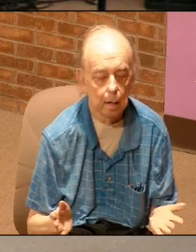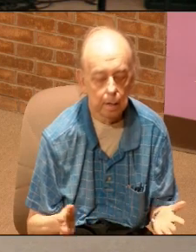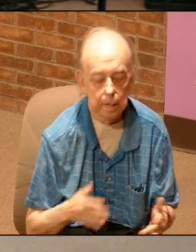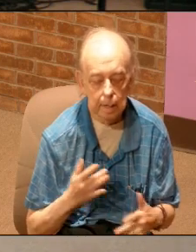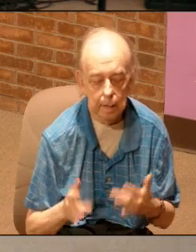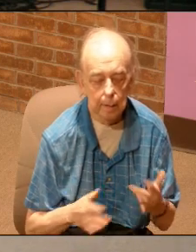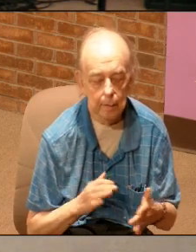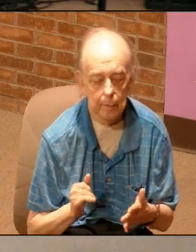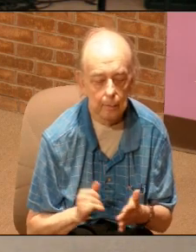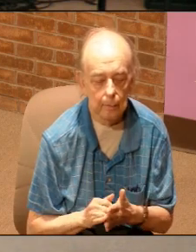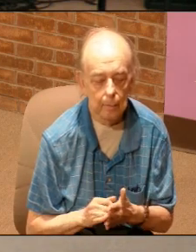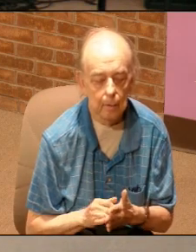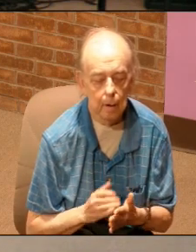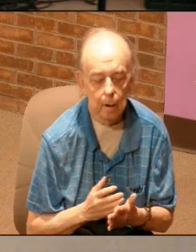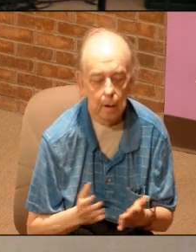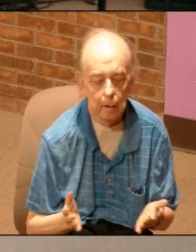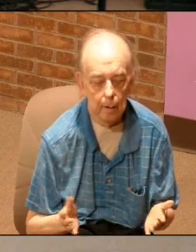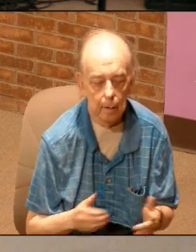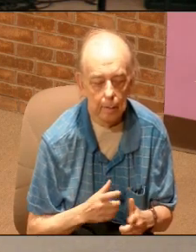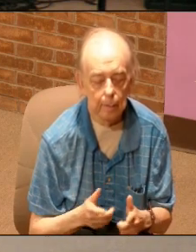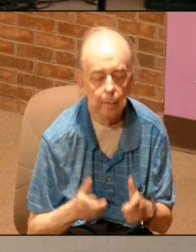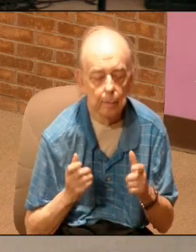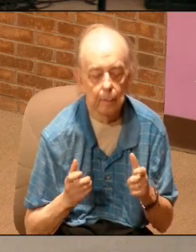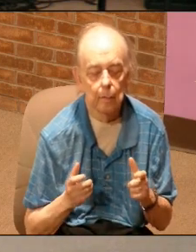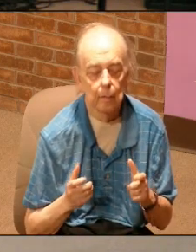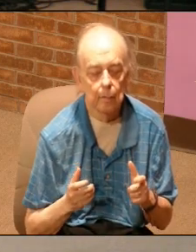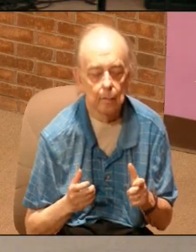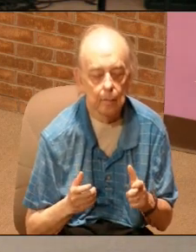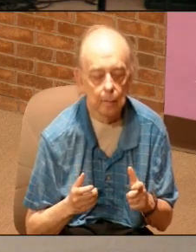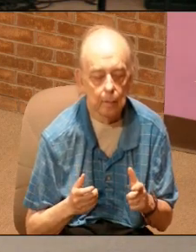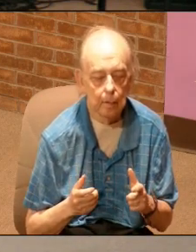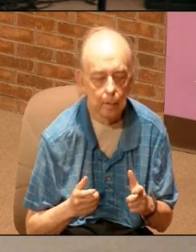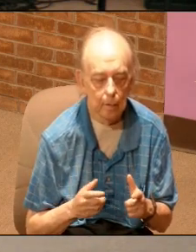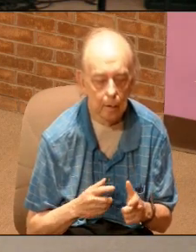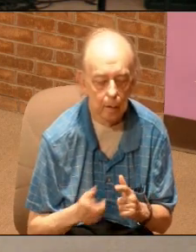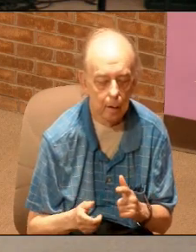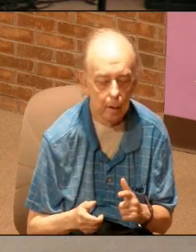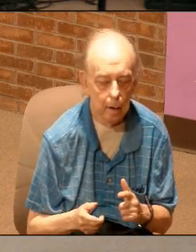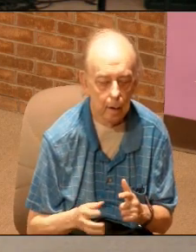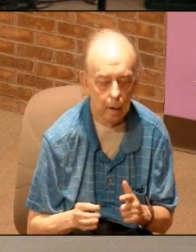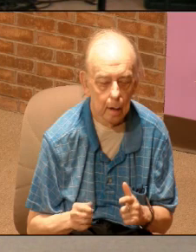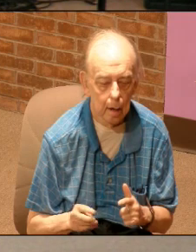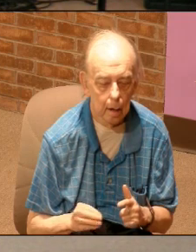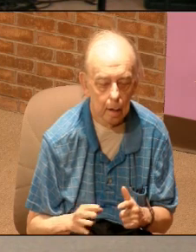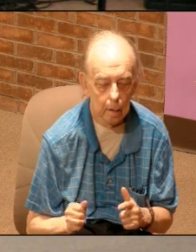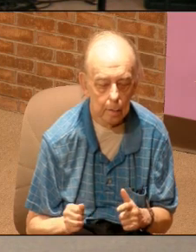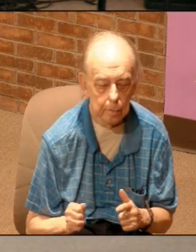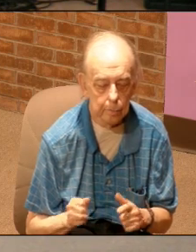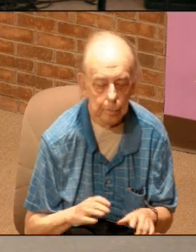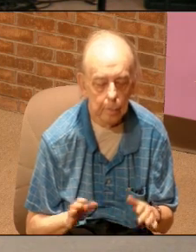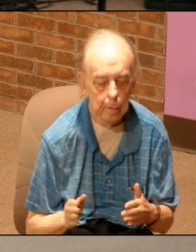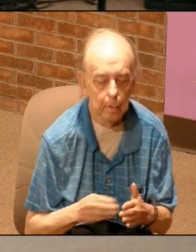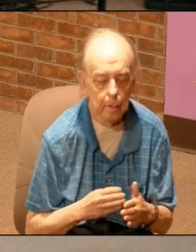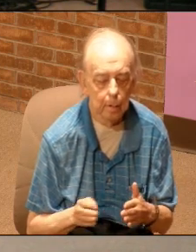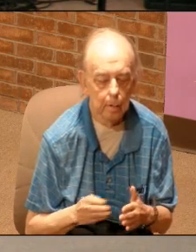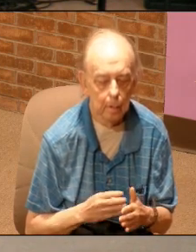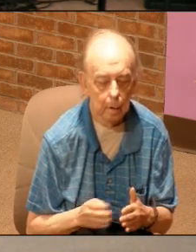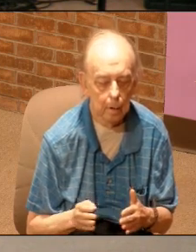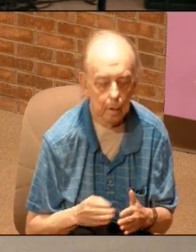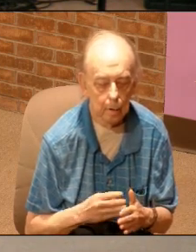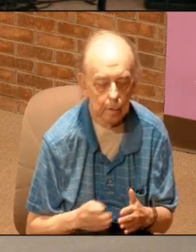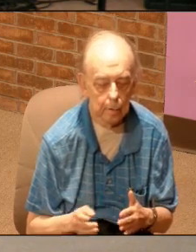excited about it and everything. And then all of a sudden, it went from a format of playing music to more or